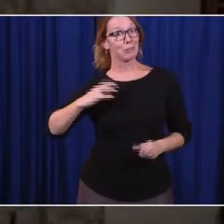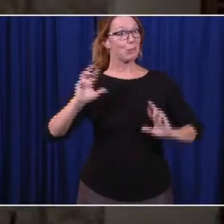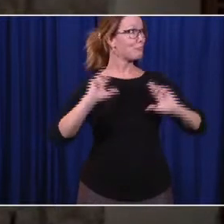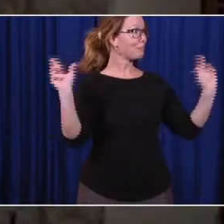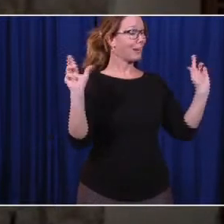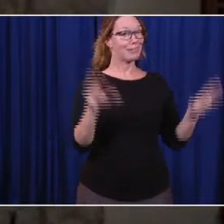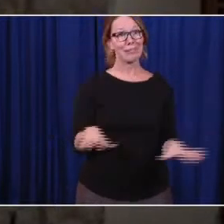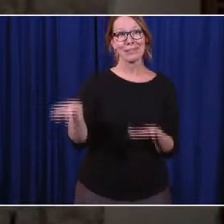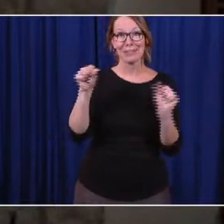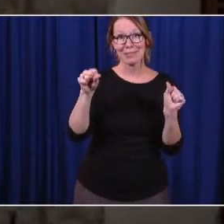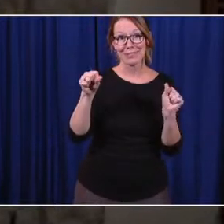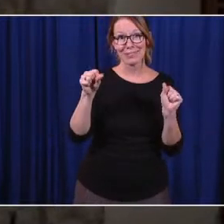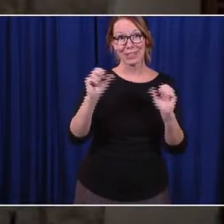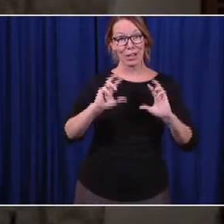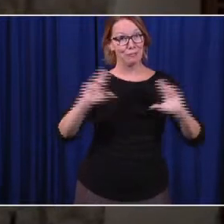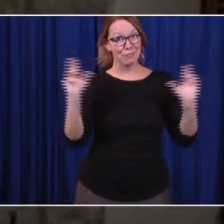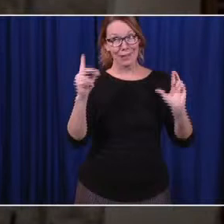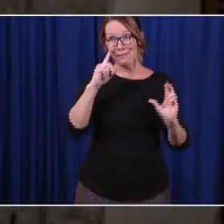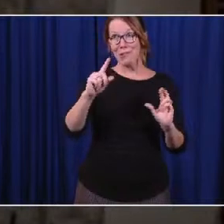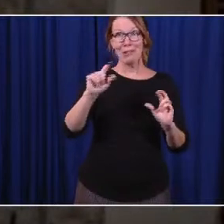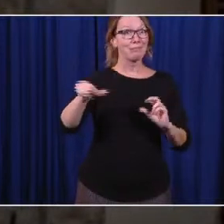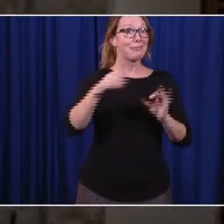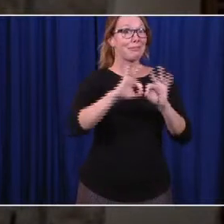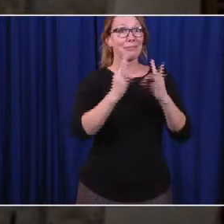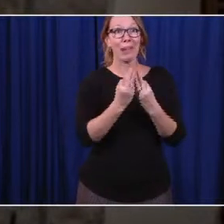for a family to love them.